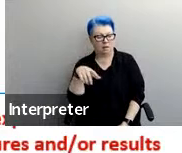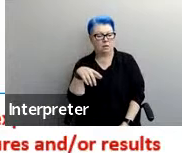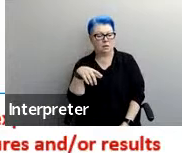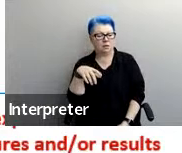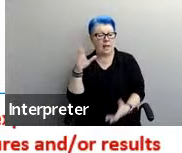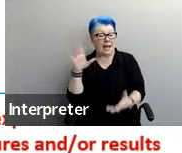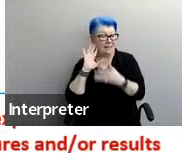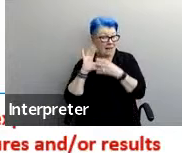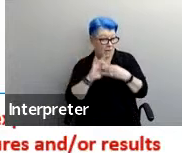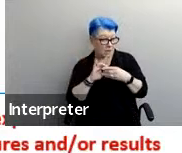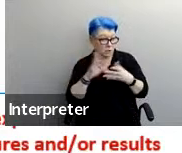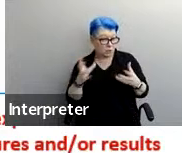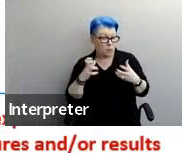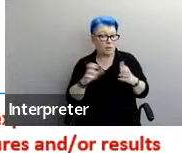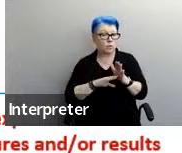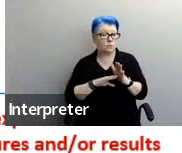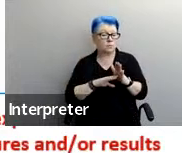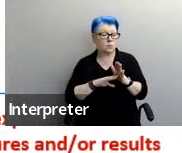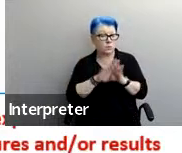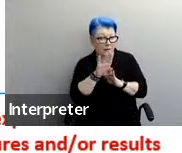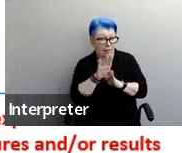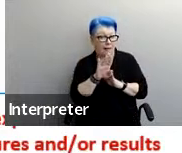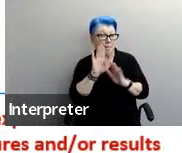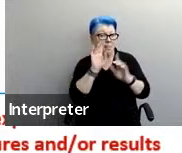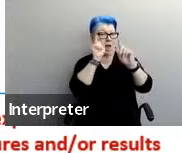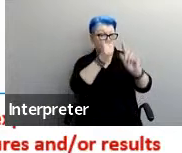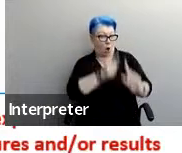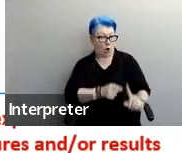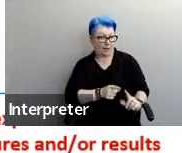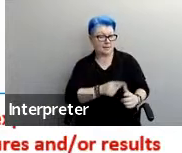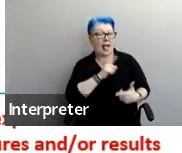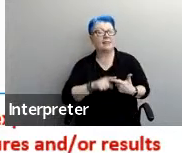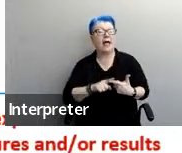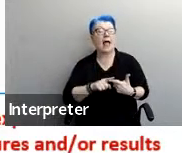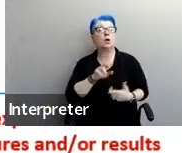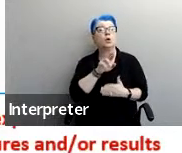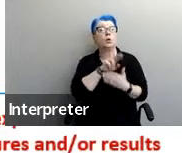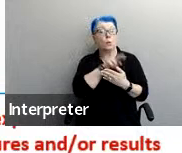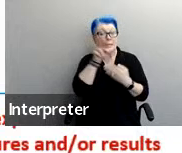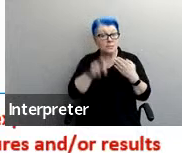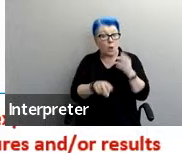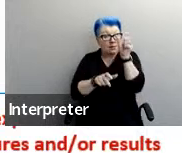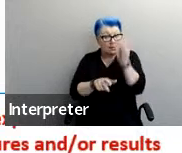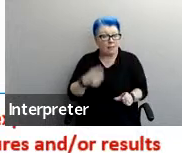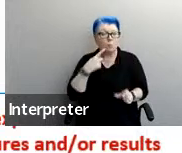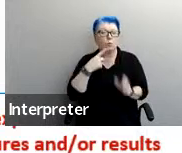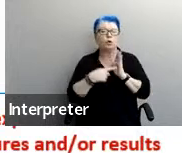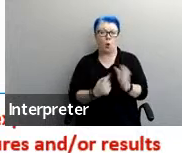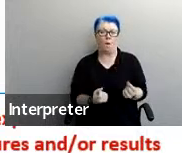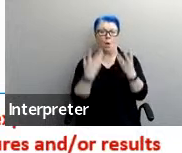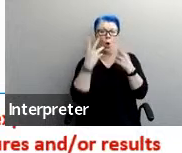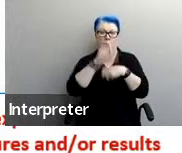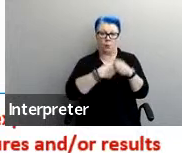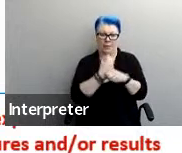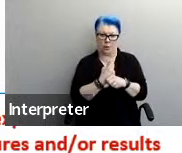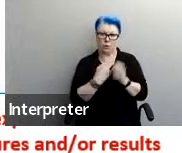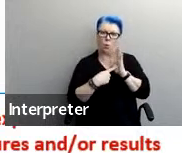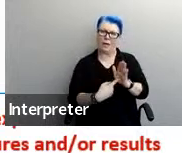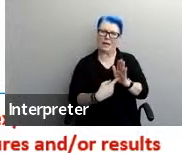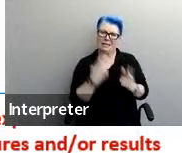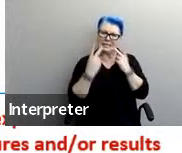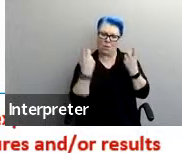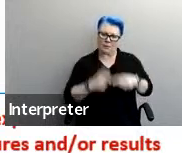with those program areas, developed their targets. And then the results column will have multiple years just to show the trend over time.